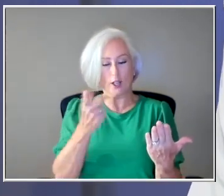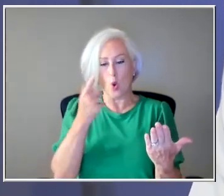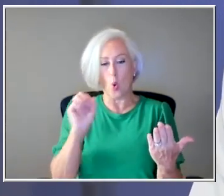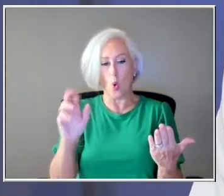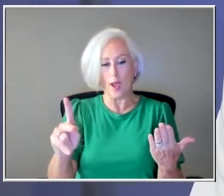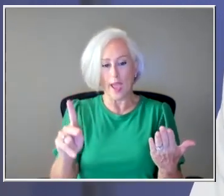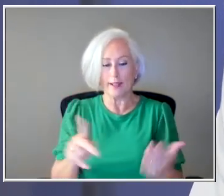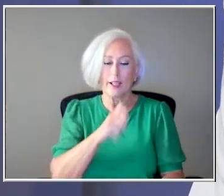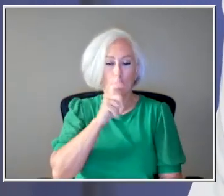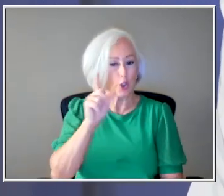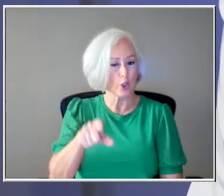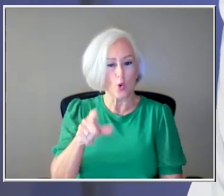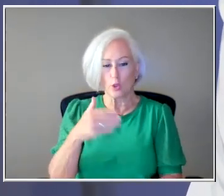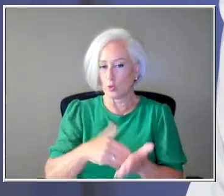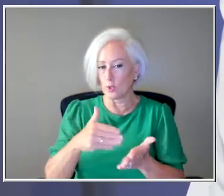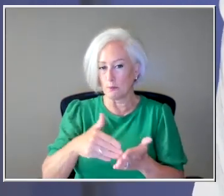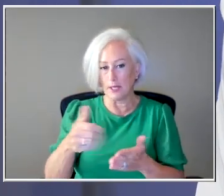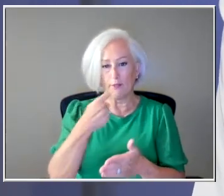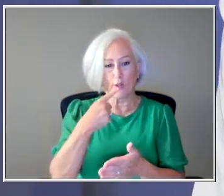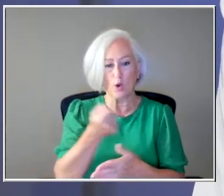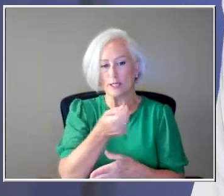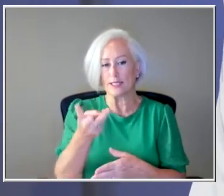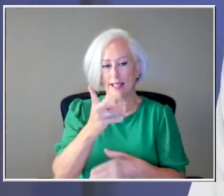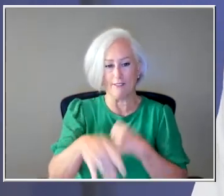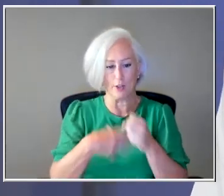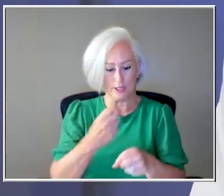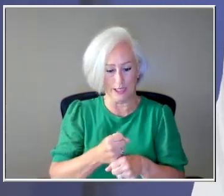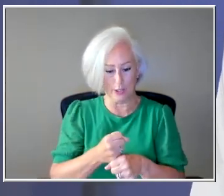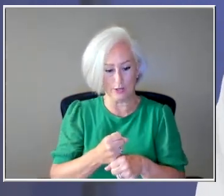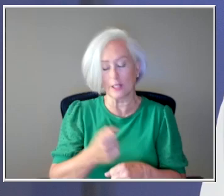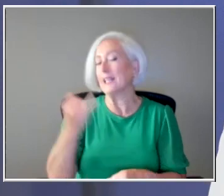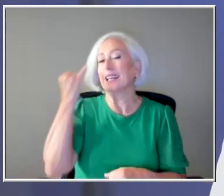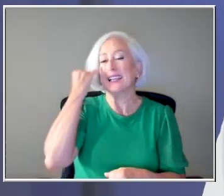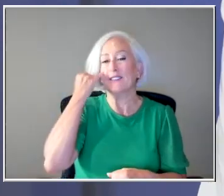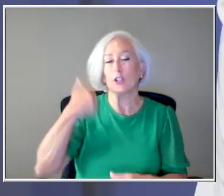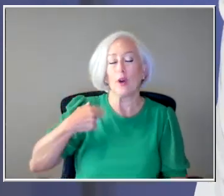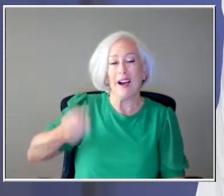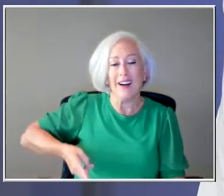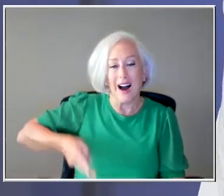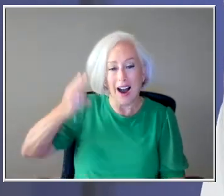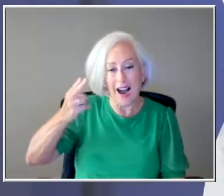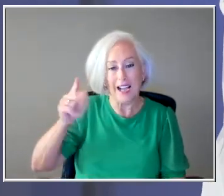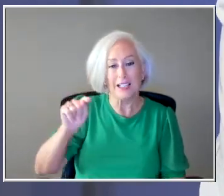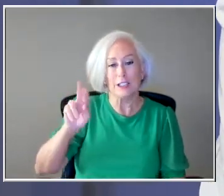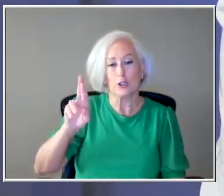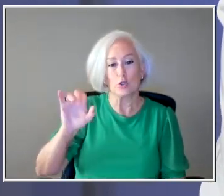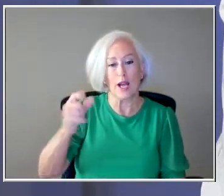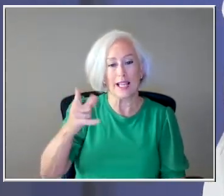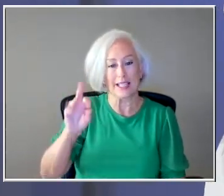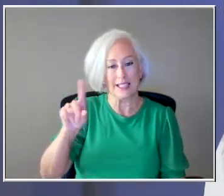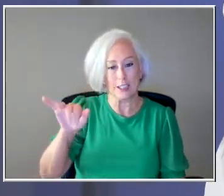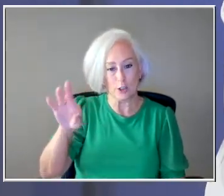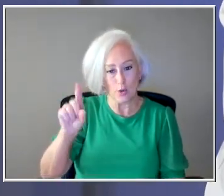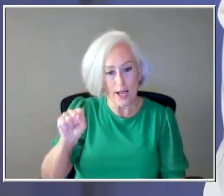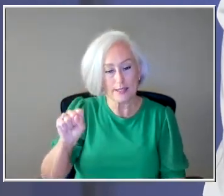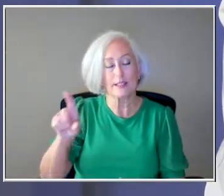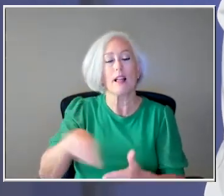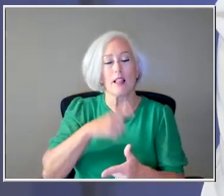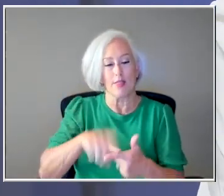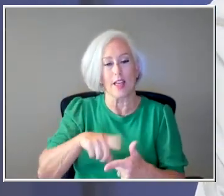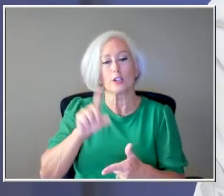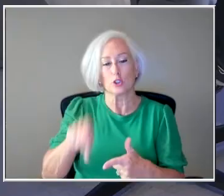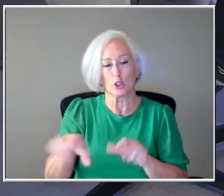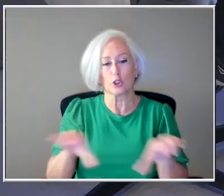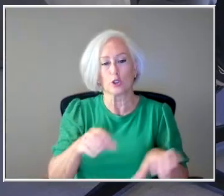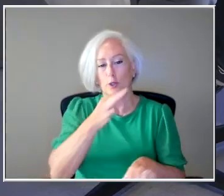a number of years. If you have high triglycerides, then you should get a fasting lipid profile. Okay,